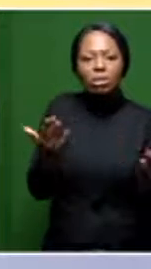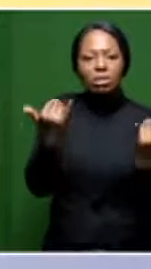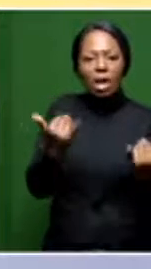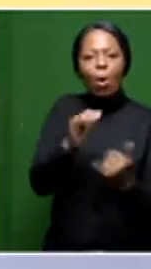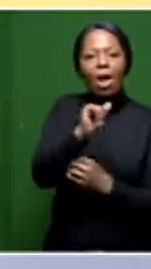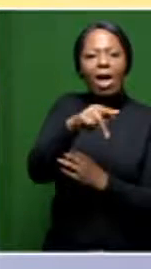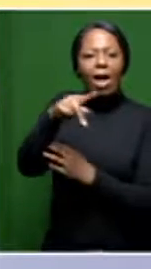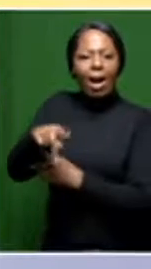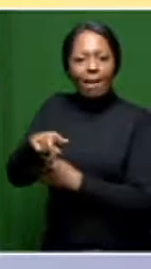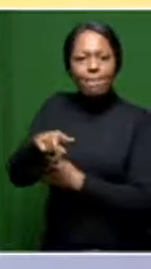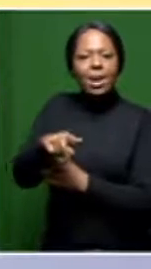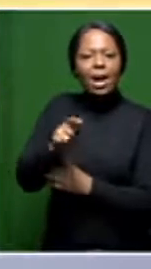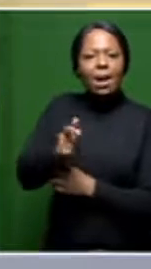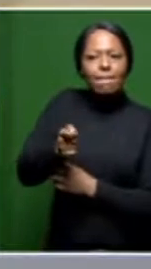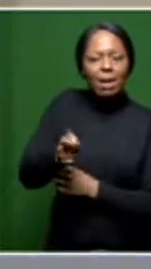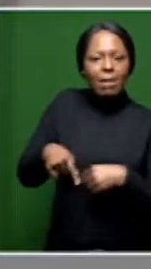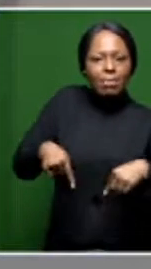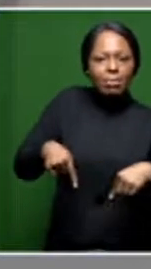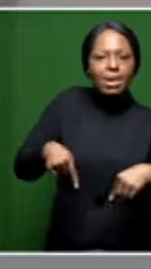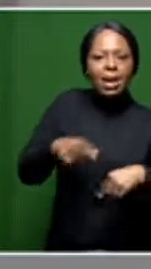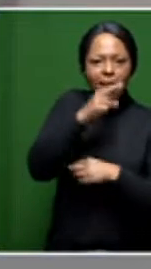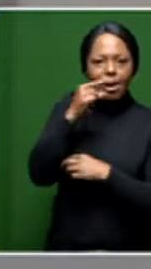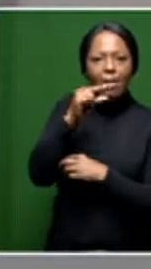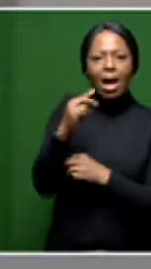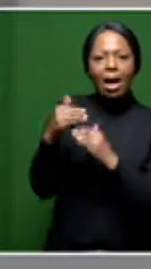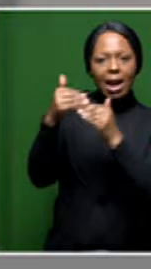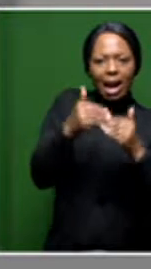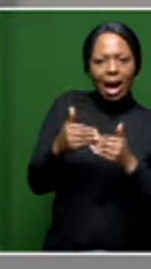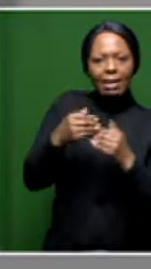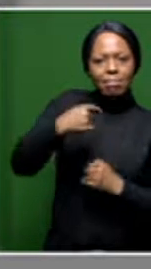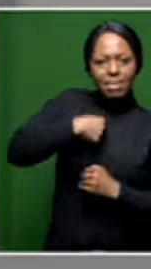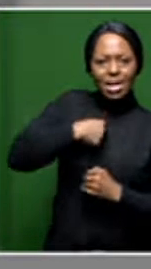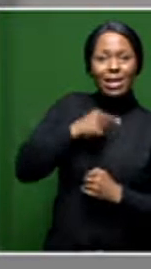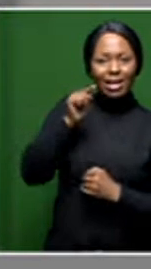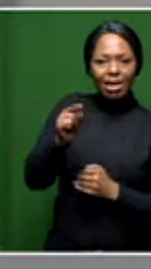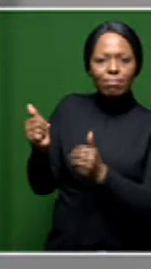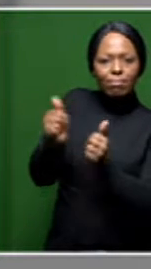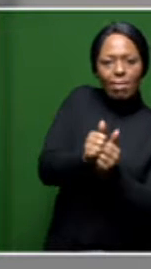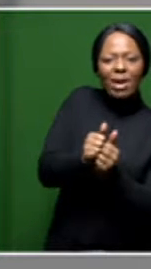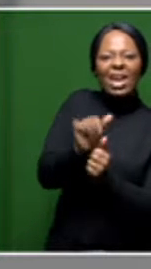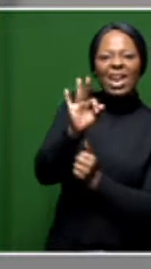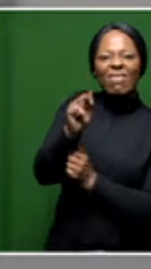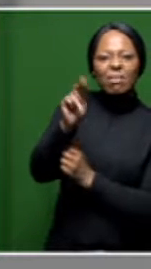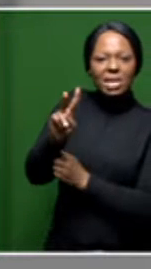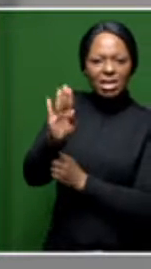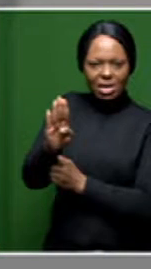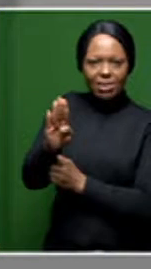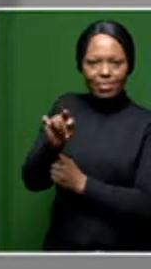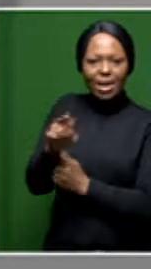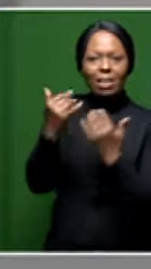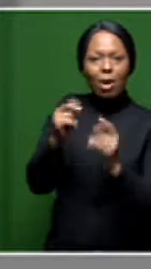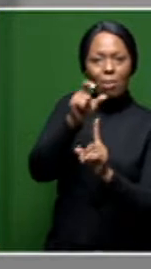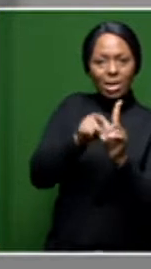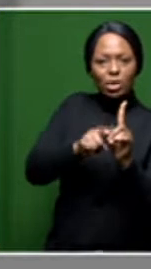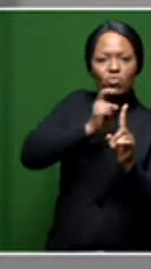in-app panic button called GuardMe. This cutting-edge solution is in collaboration with F&B, and it allows the user to